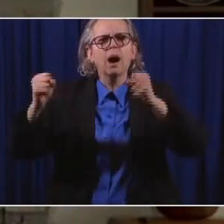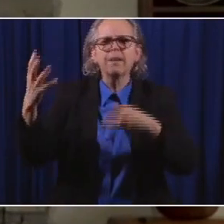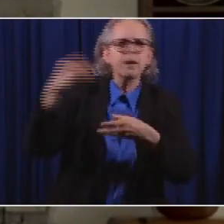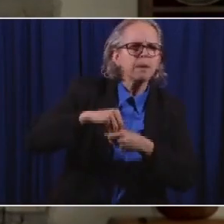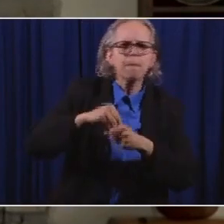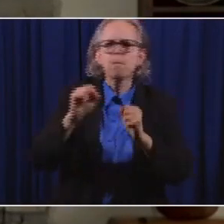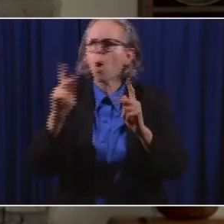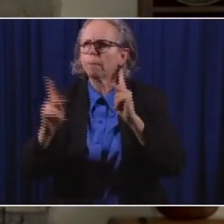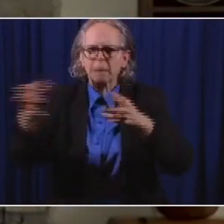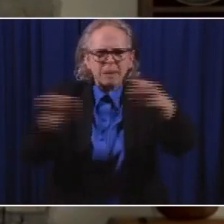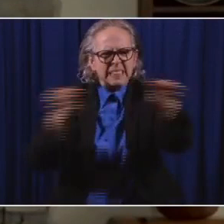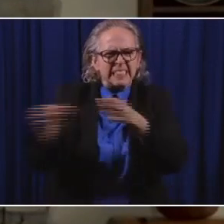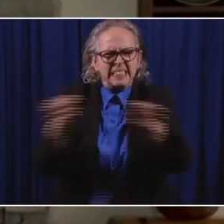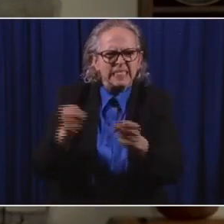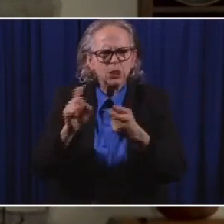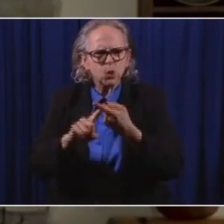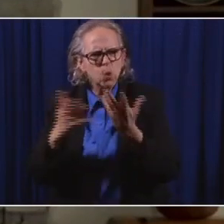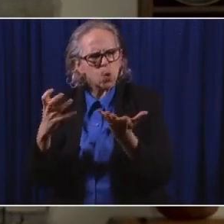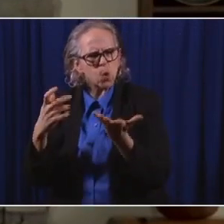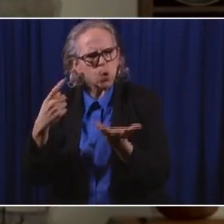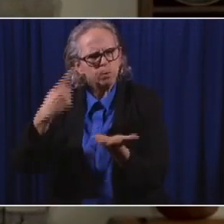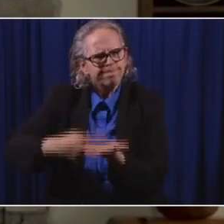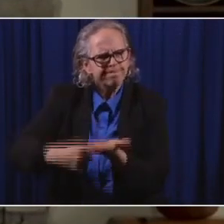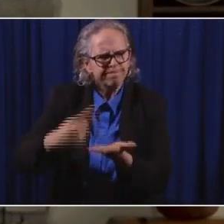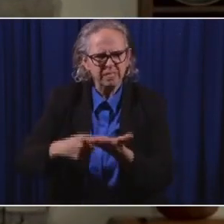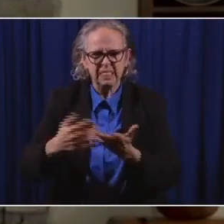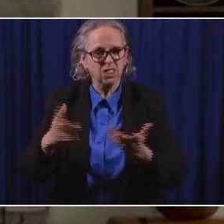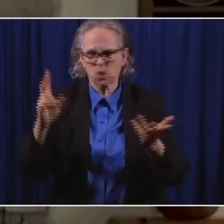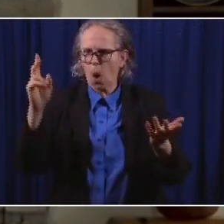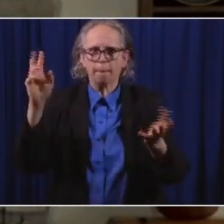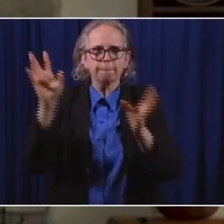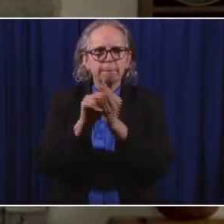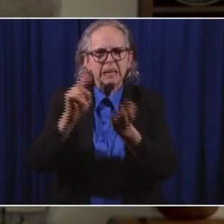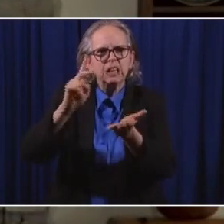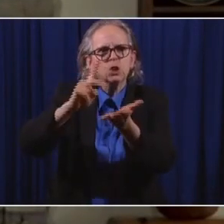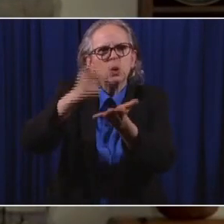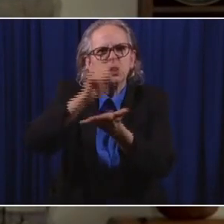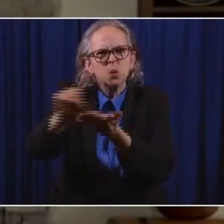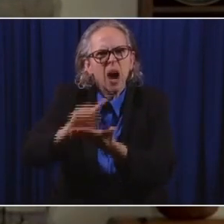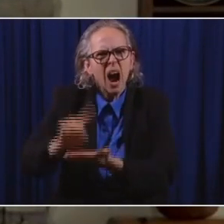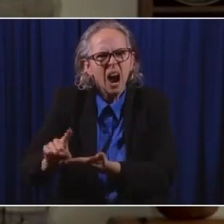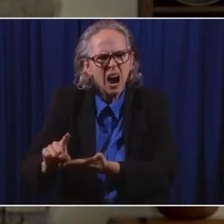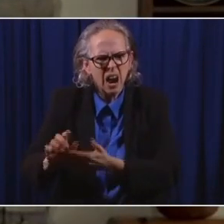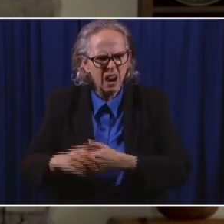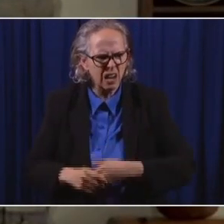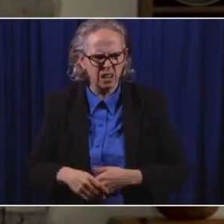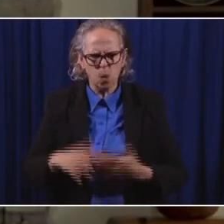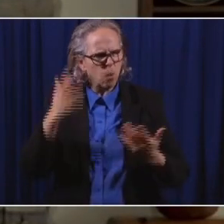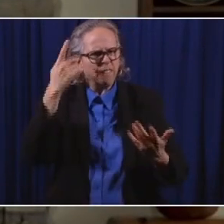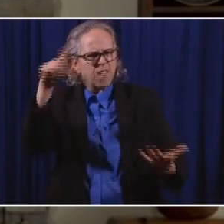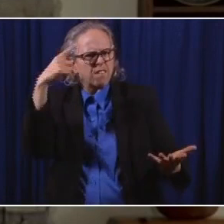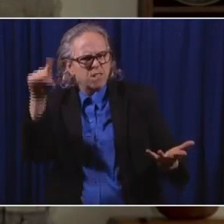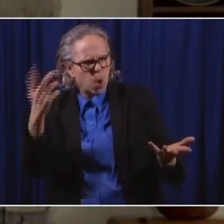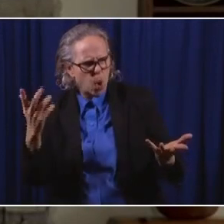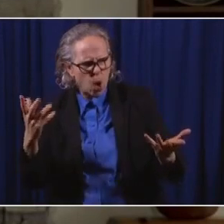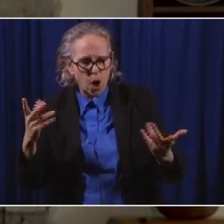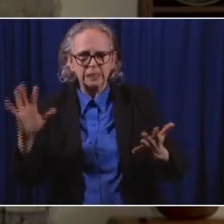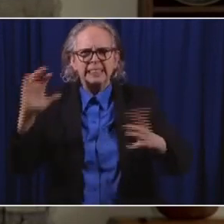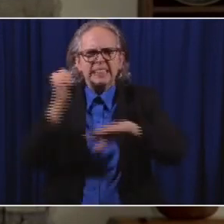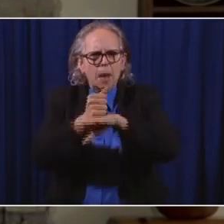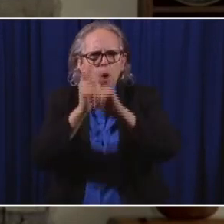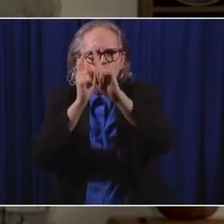at least once a week. And they have each one a specific goal, reducing the active new